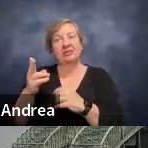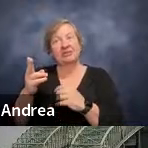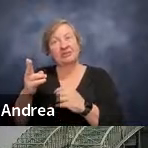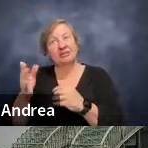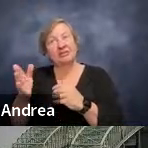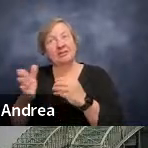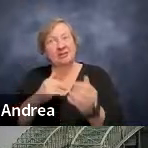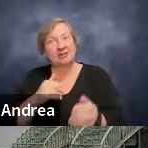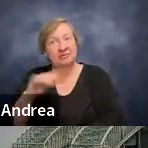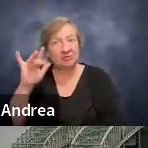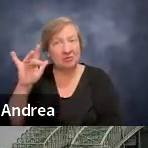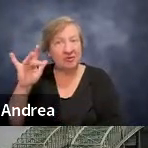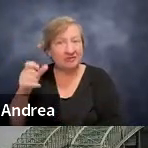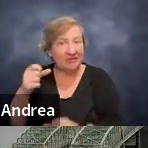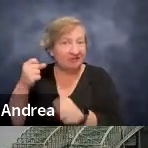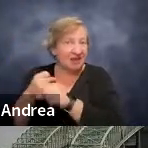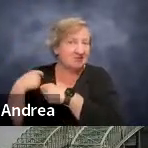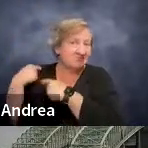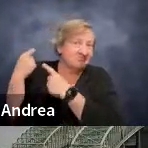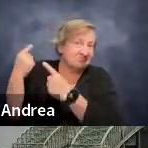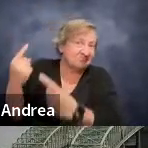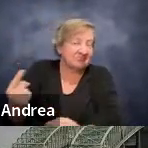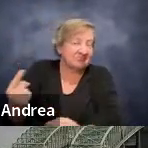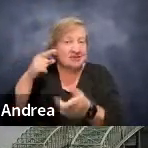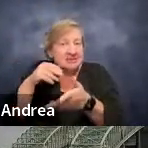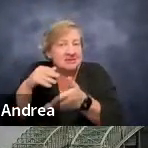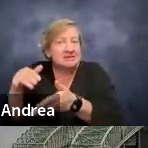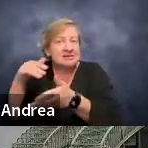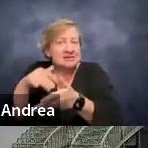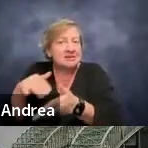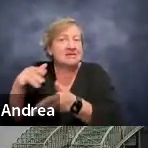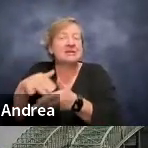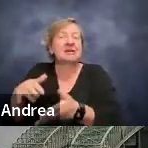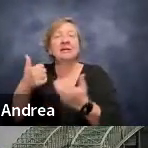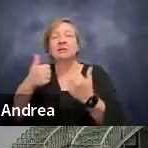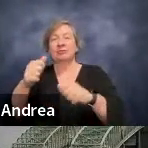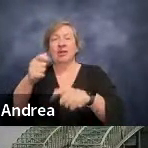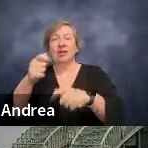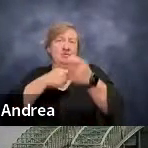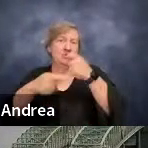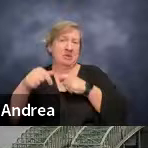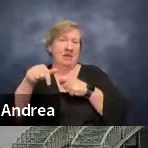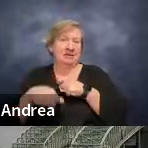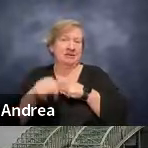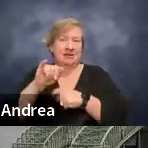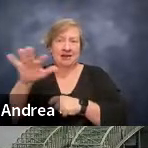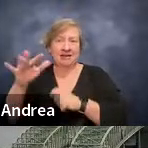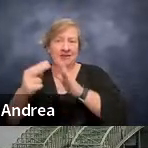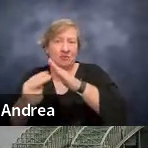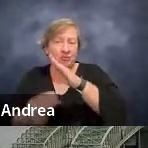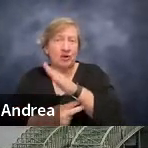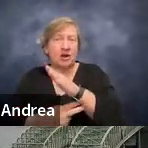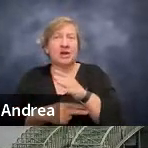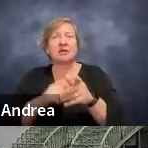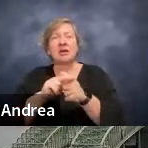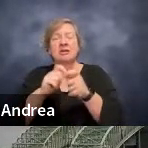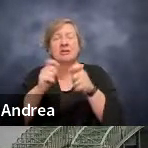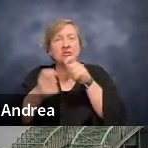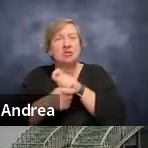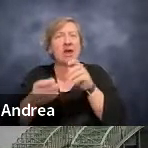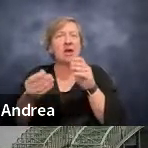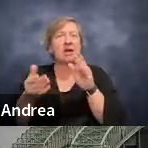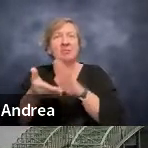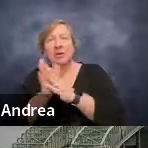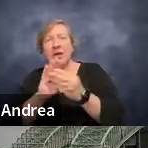century. This region has been looking to replace this bridge and modernize this 5-mile